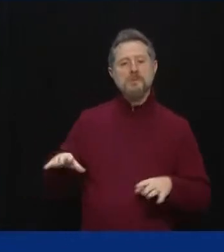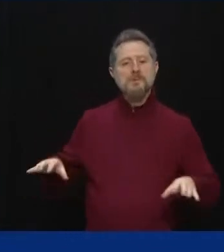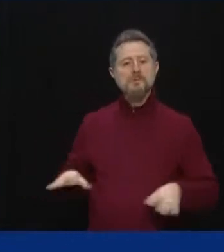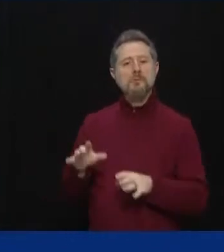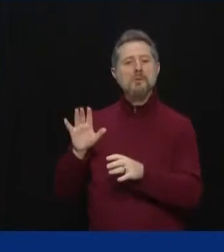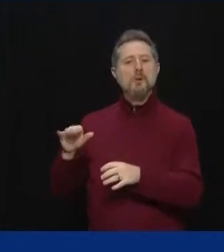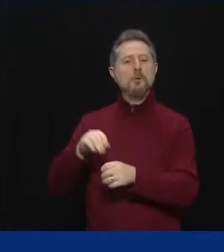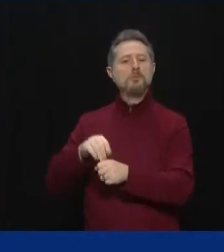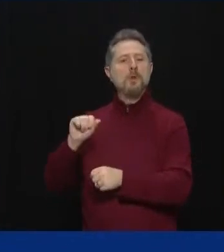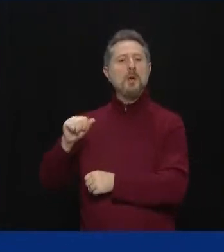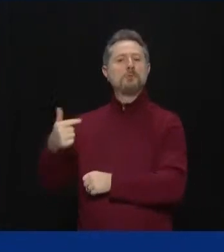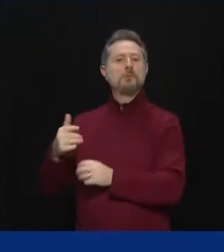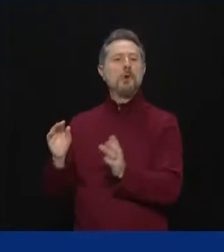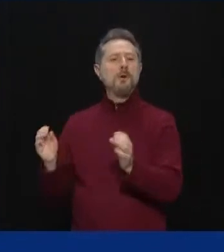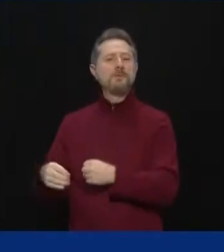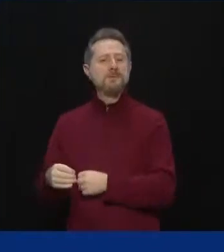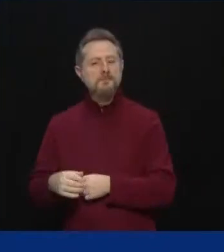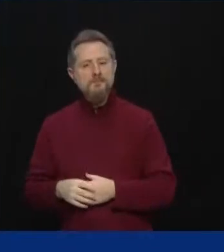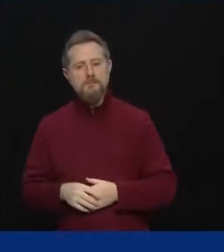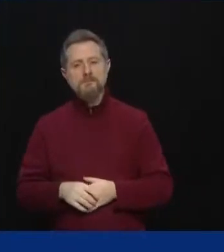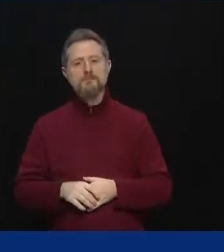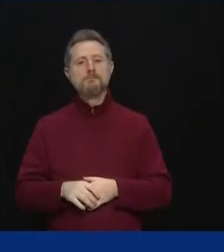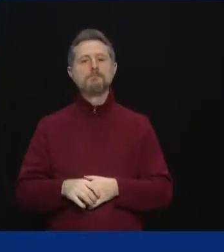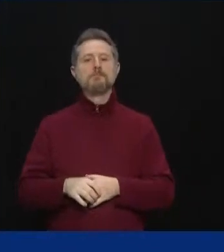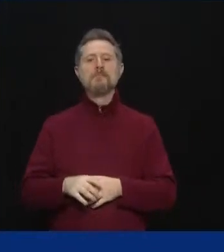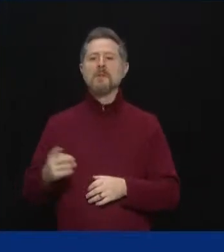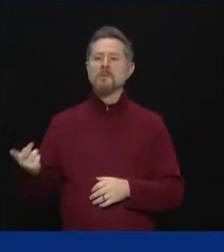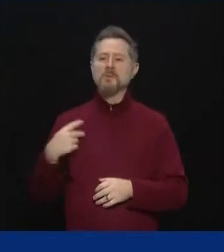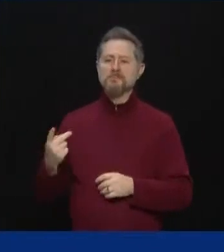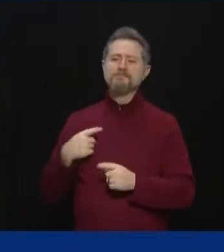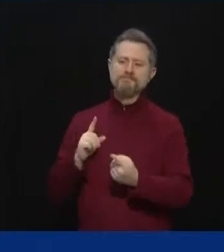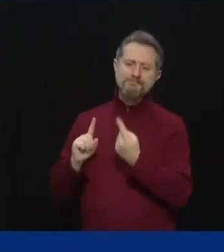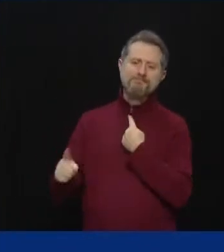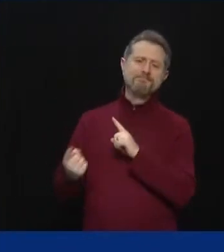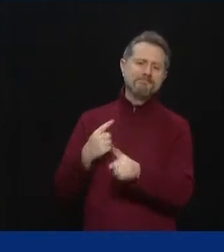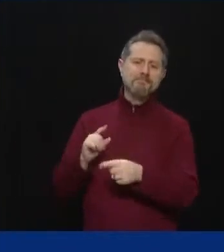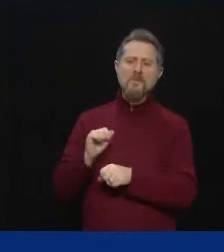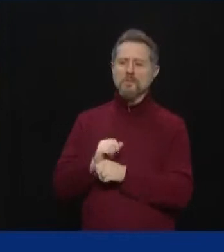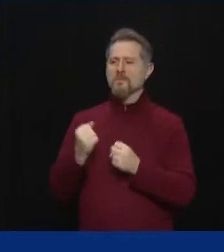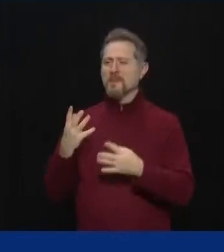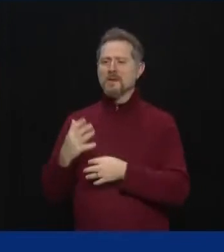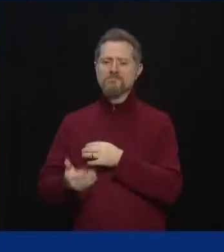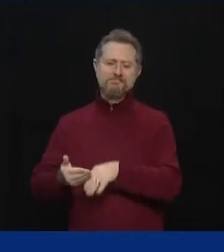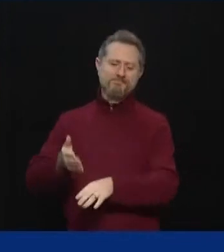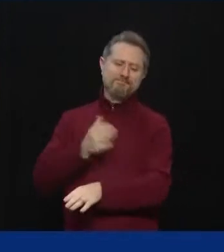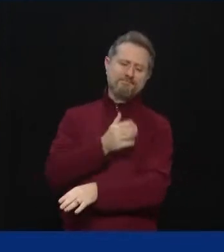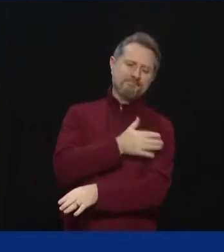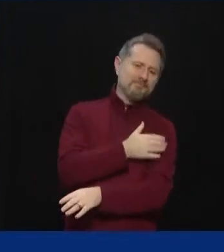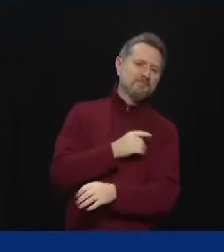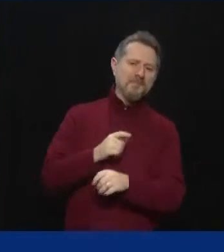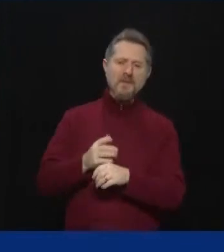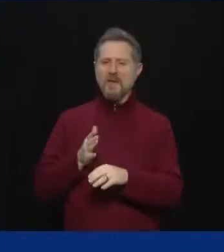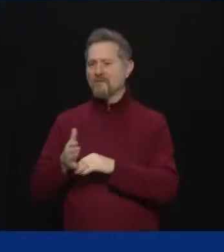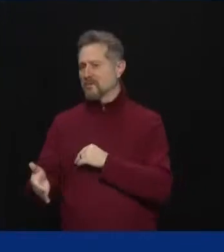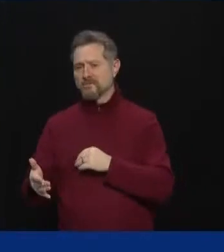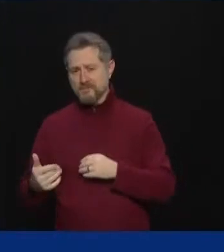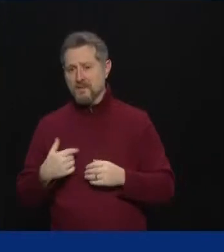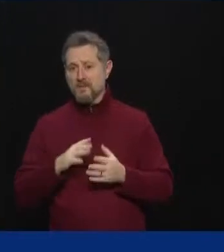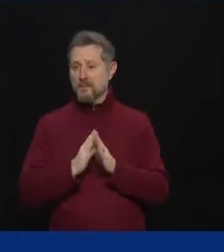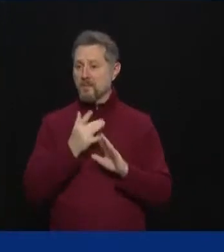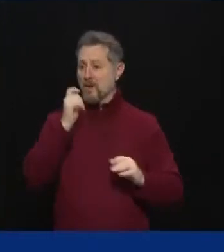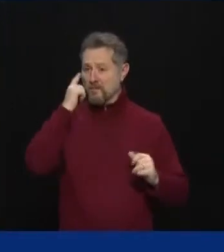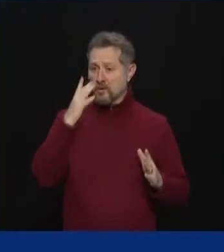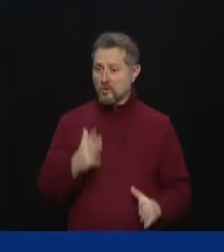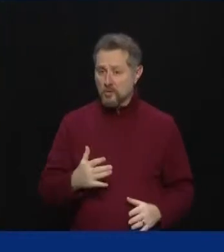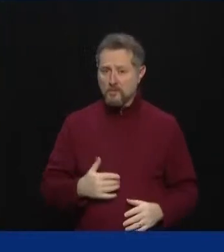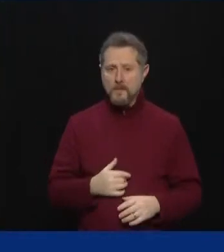General's office. And we have crossed paths many times before and after my ascension to the governorship, and I want to thank